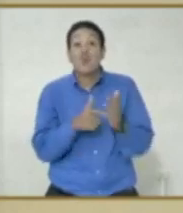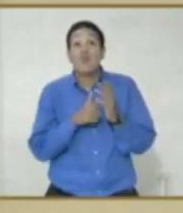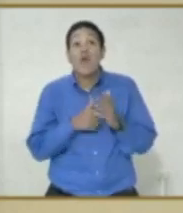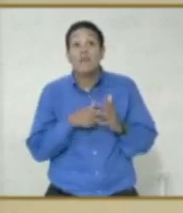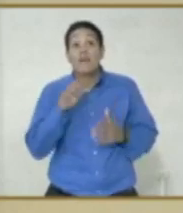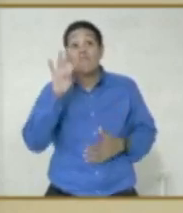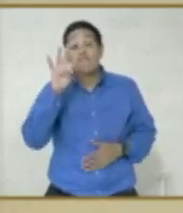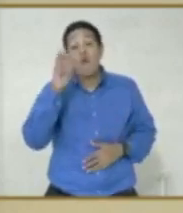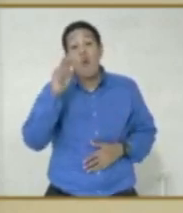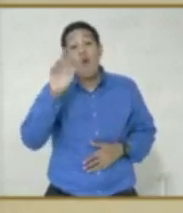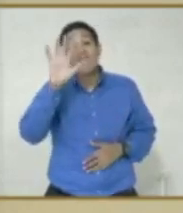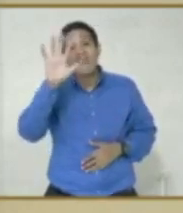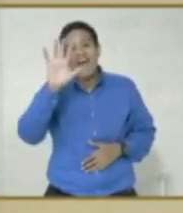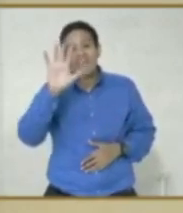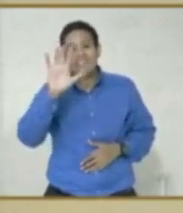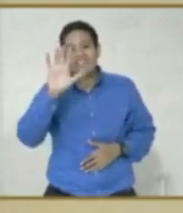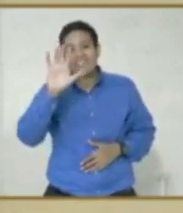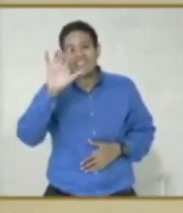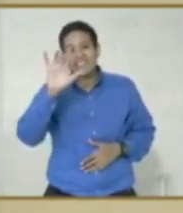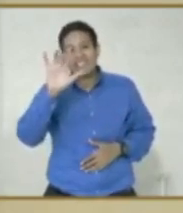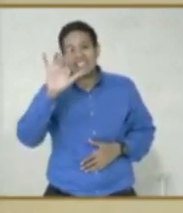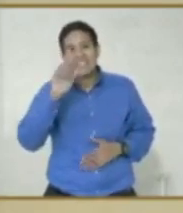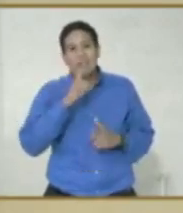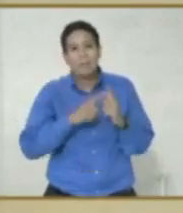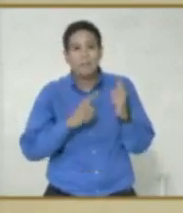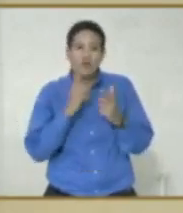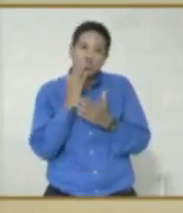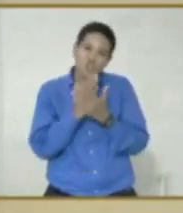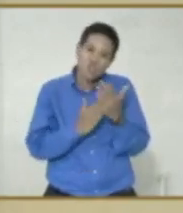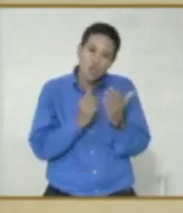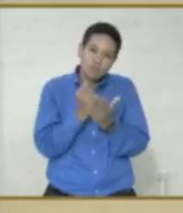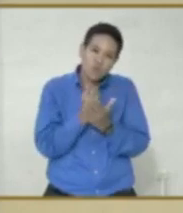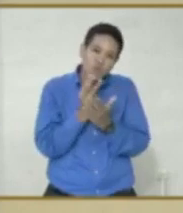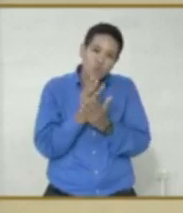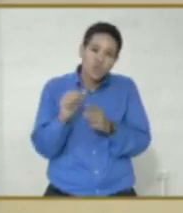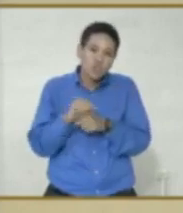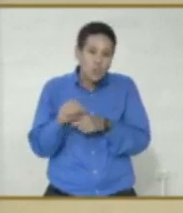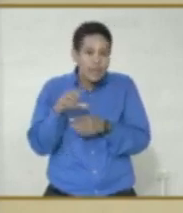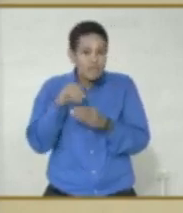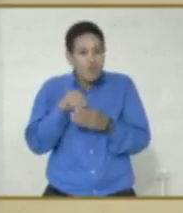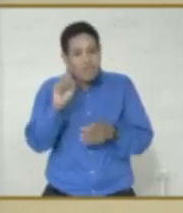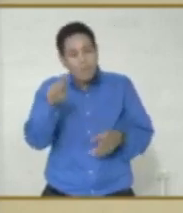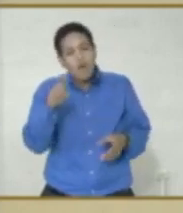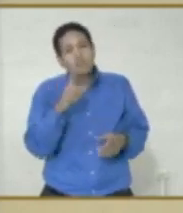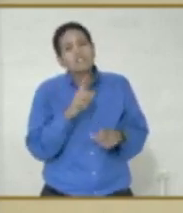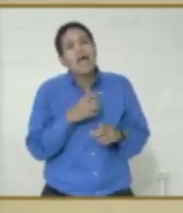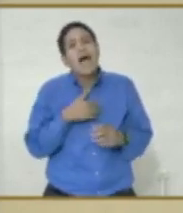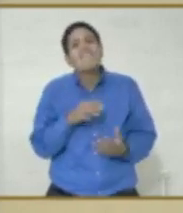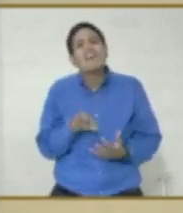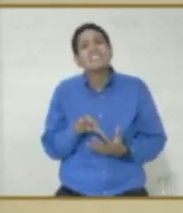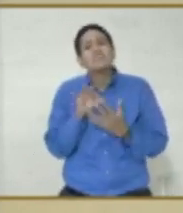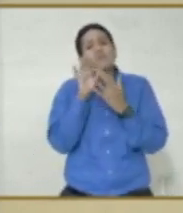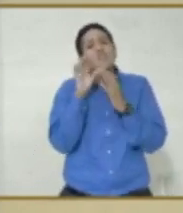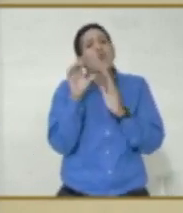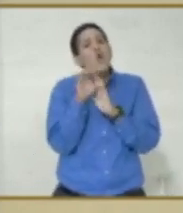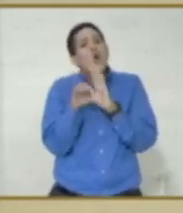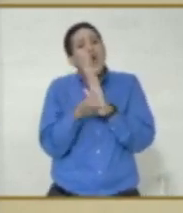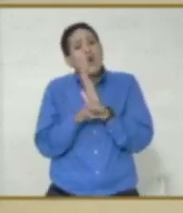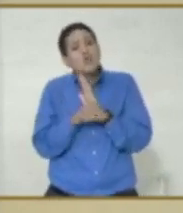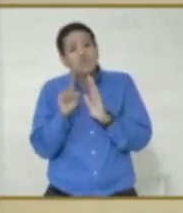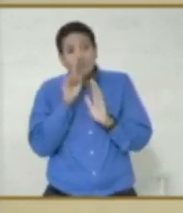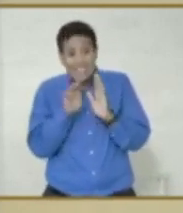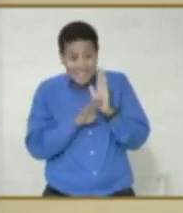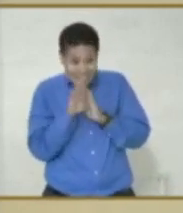5 CXCs, as well as some amount of social work training. There is a specialized course that is